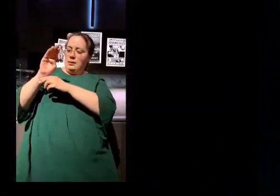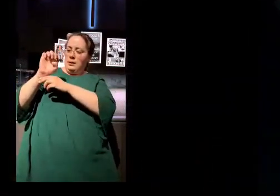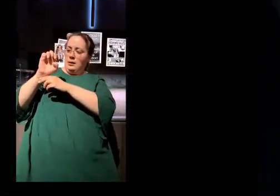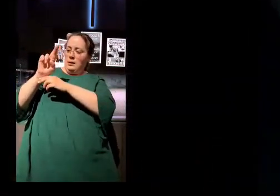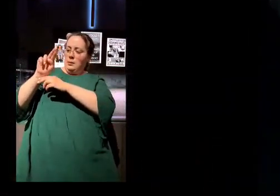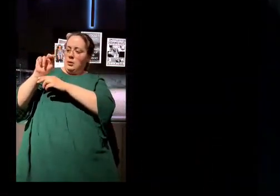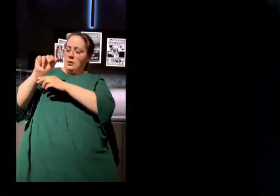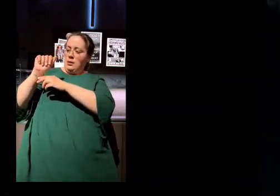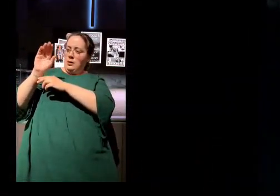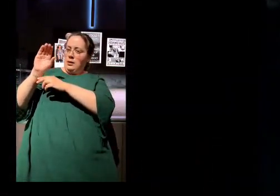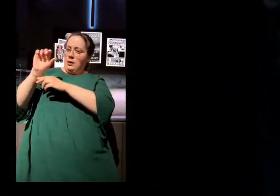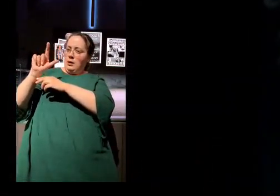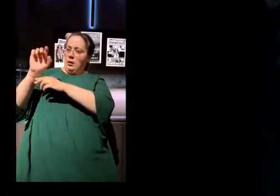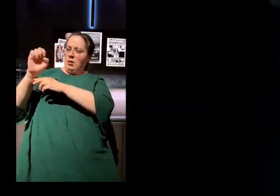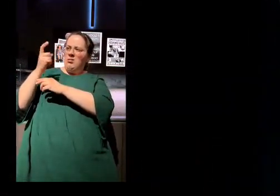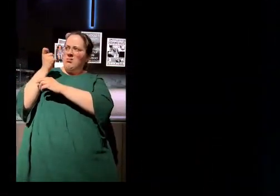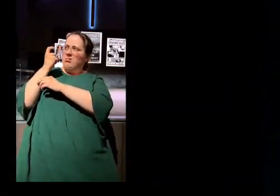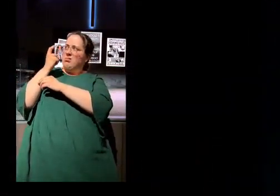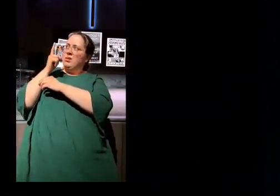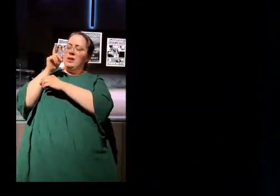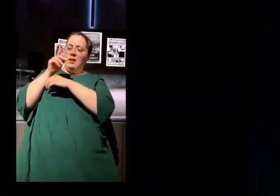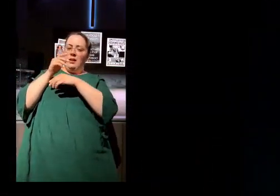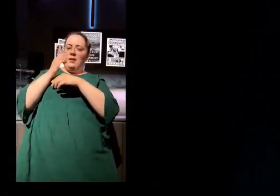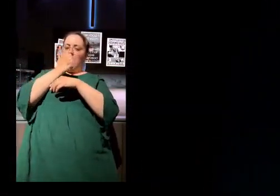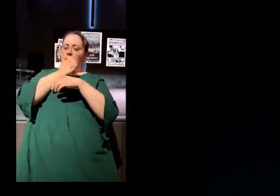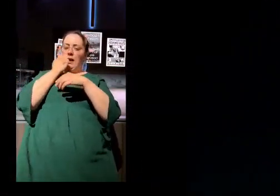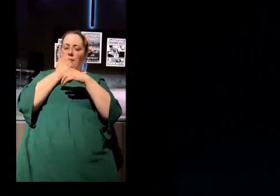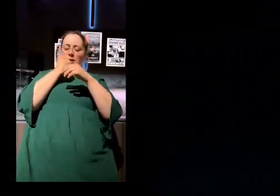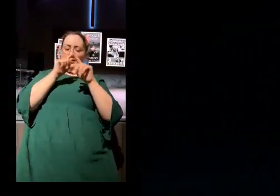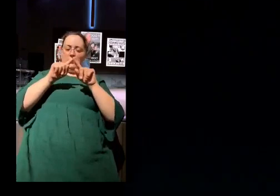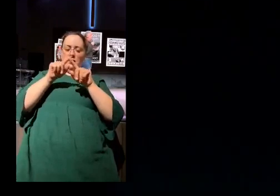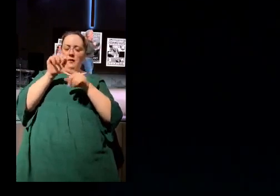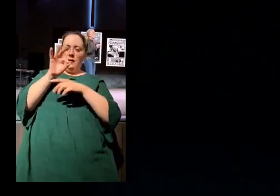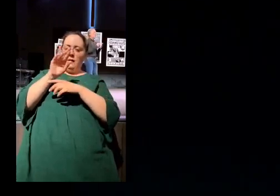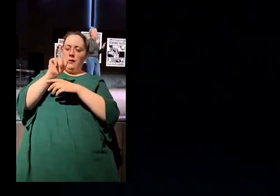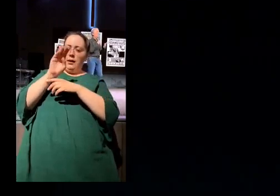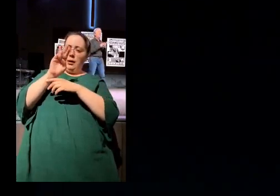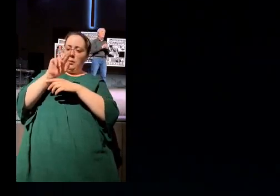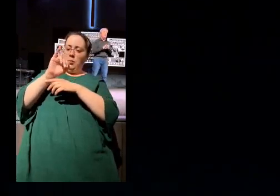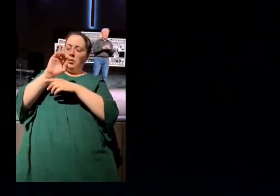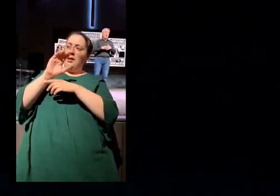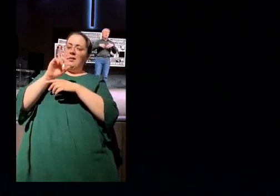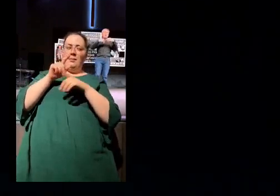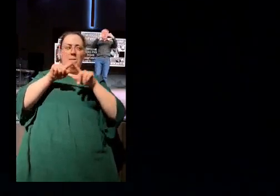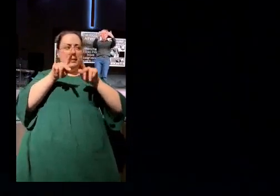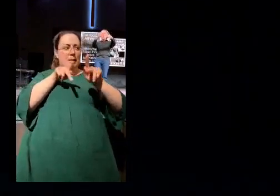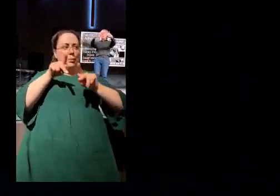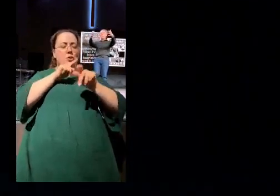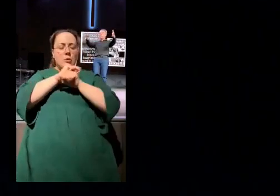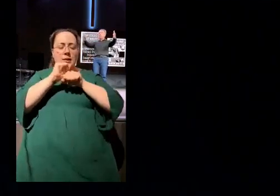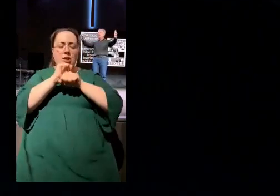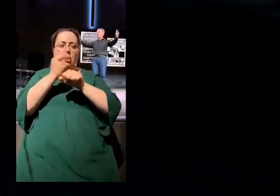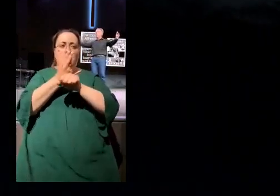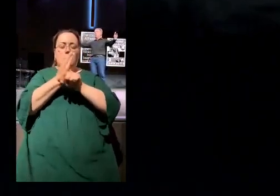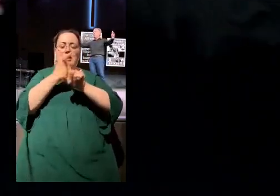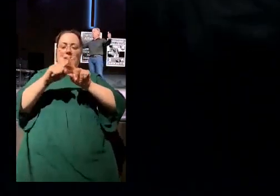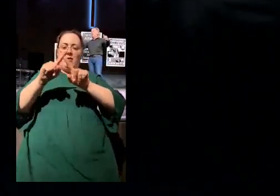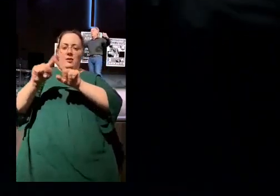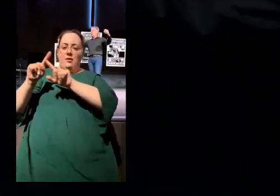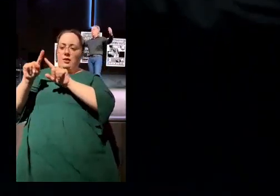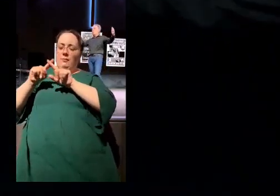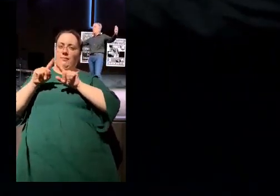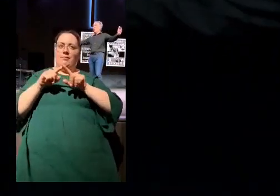fabrics. But this was meant on a daily basis to remind themselves, guys, you need to stand out to be different. You're going into an area of the